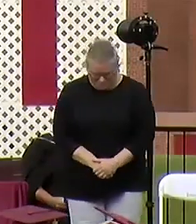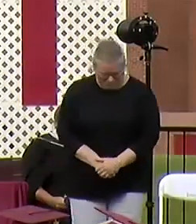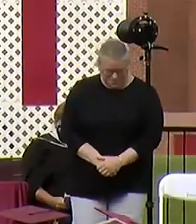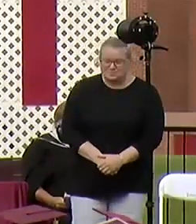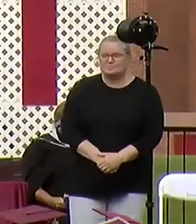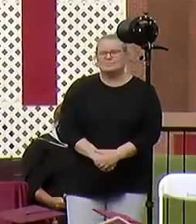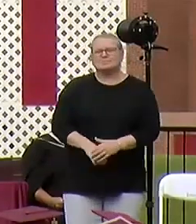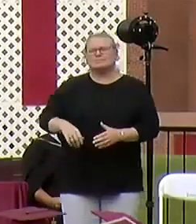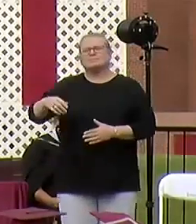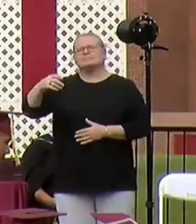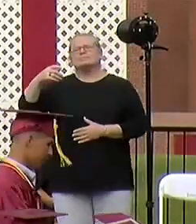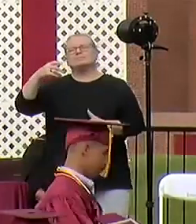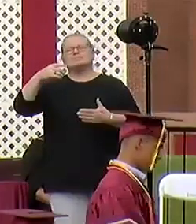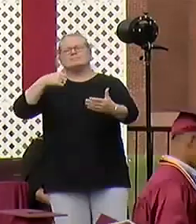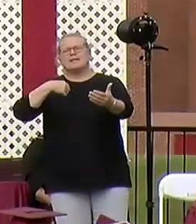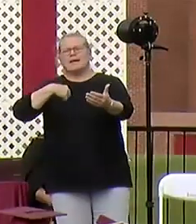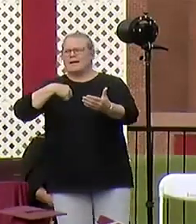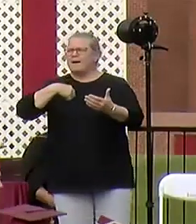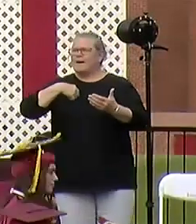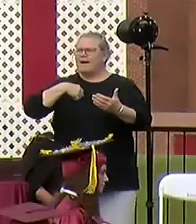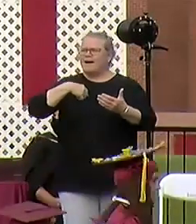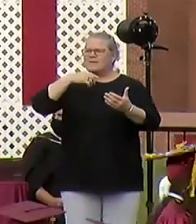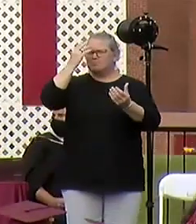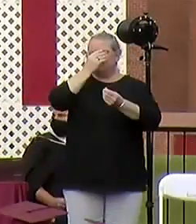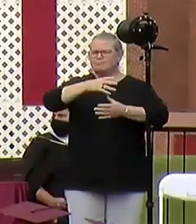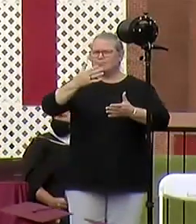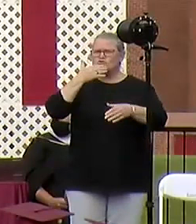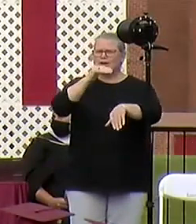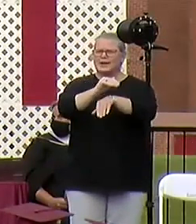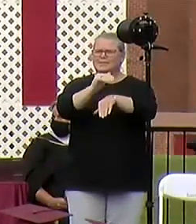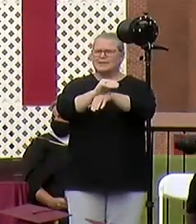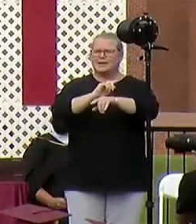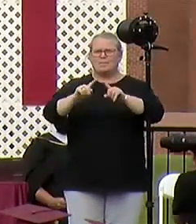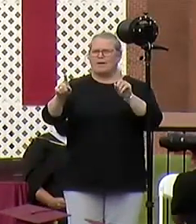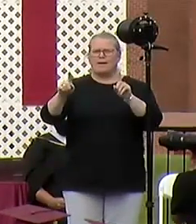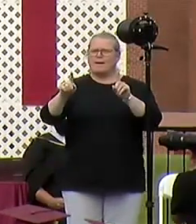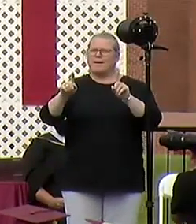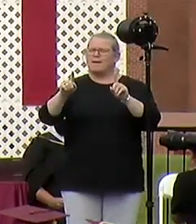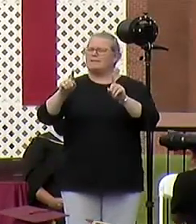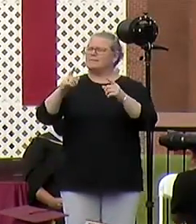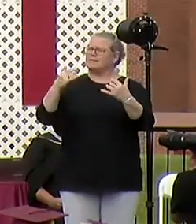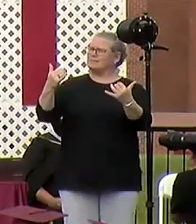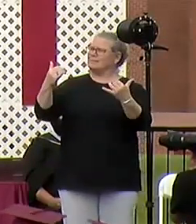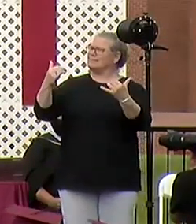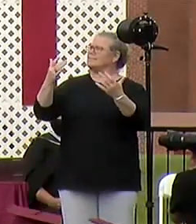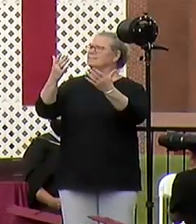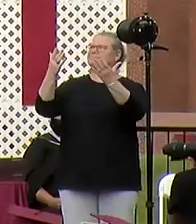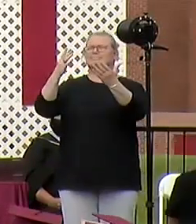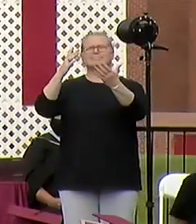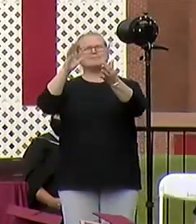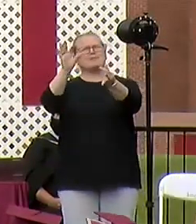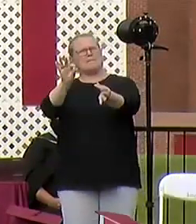I would say good evening, everyone, but this is a perfect evening. And I cannot tell